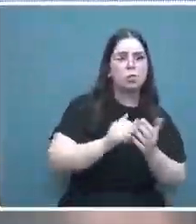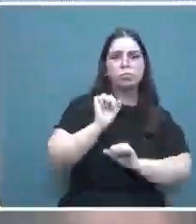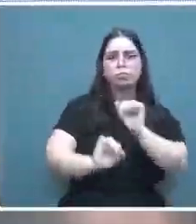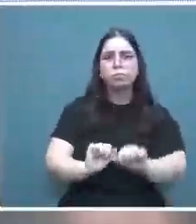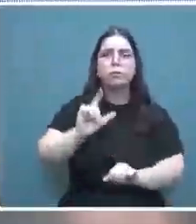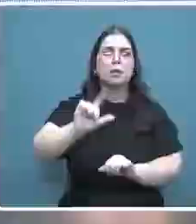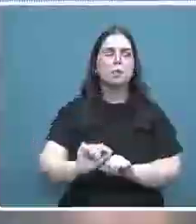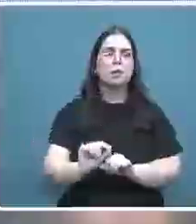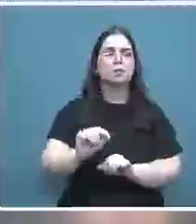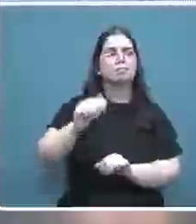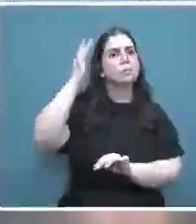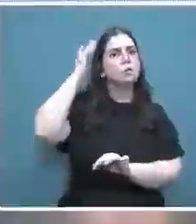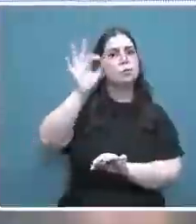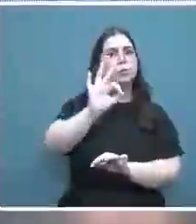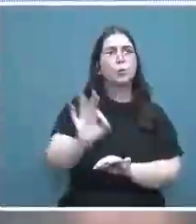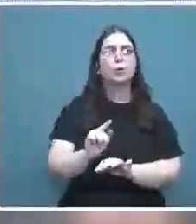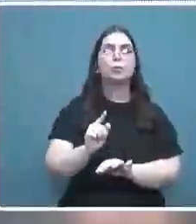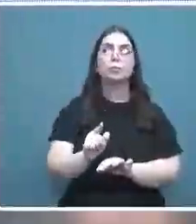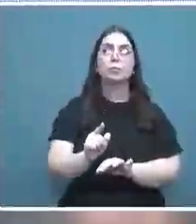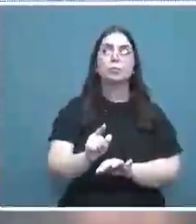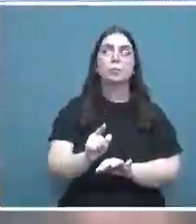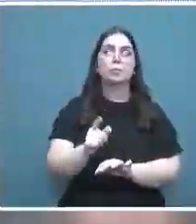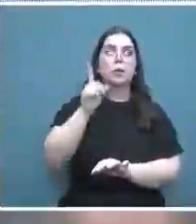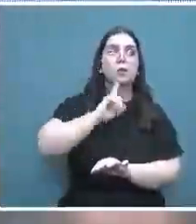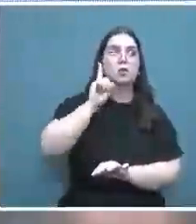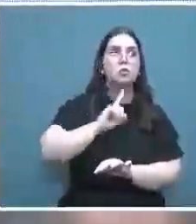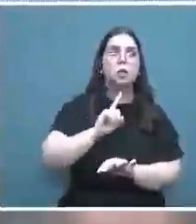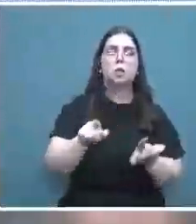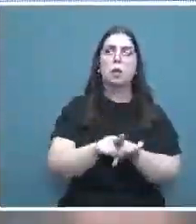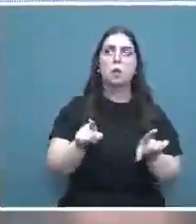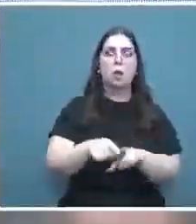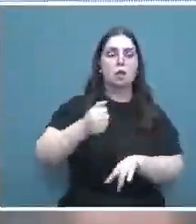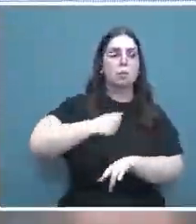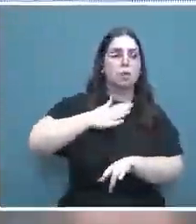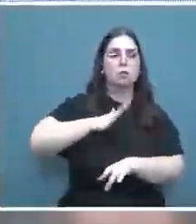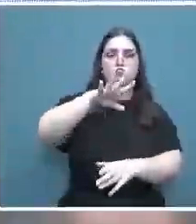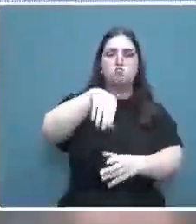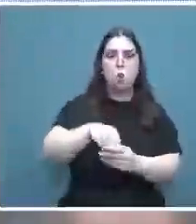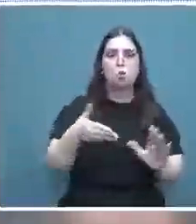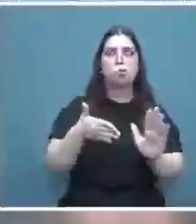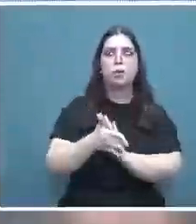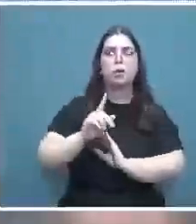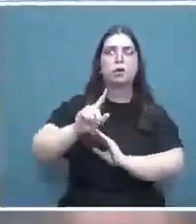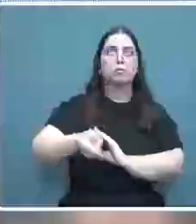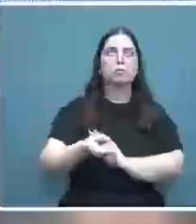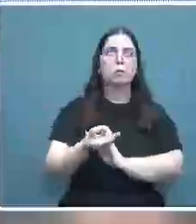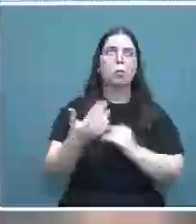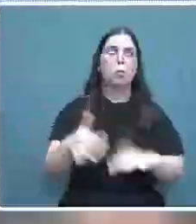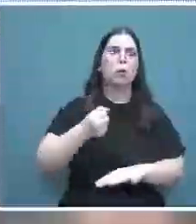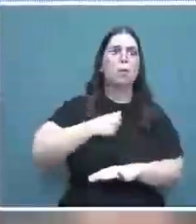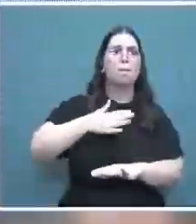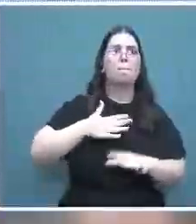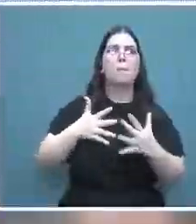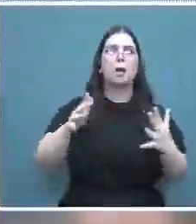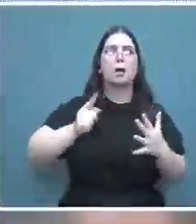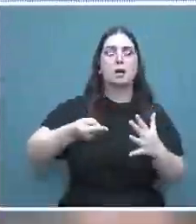look at the numbers of the women that founded their business, so it's more than 56% of Ukrainian business have been founded